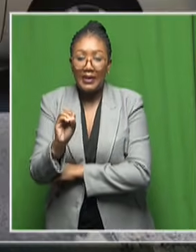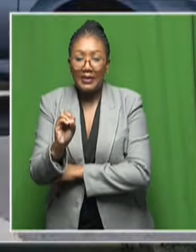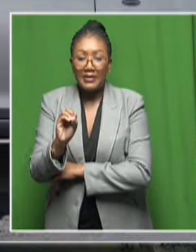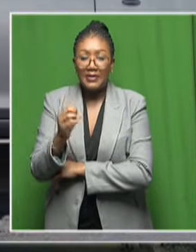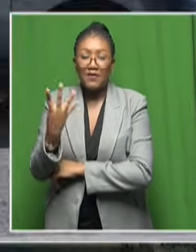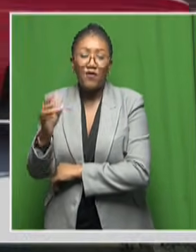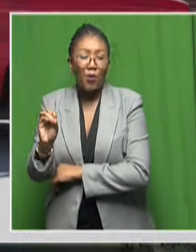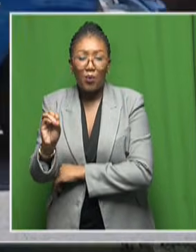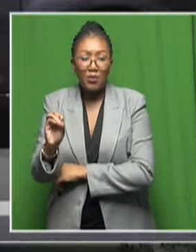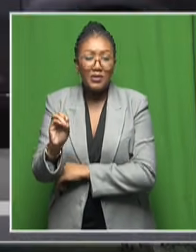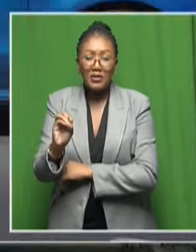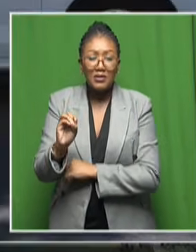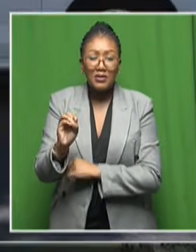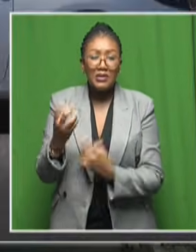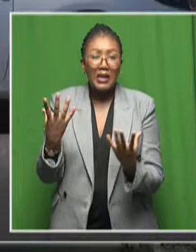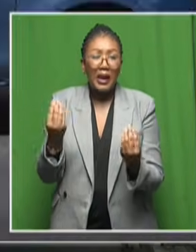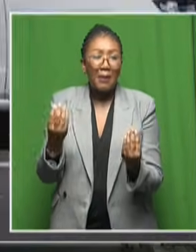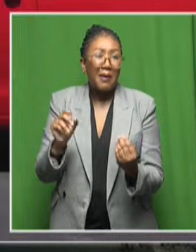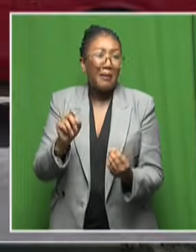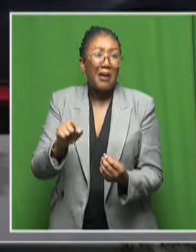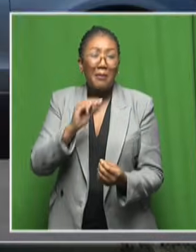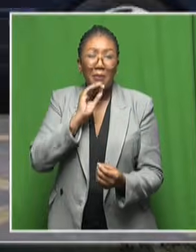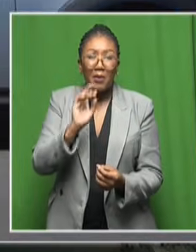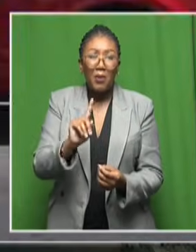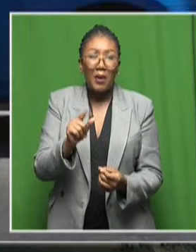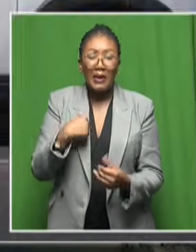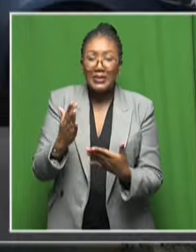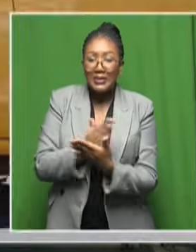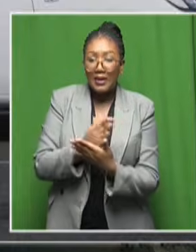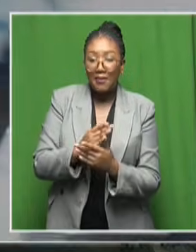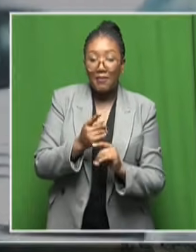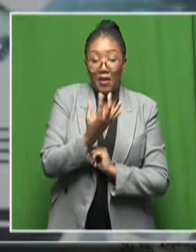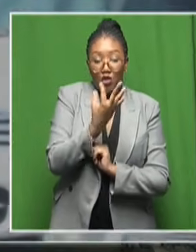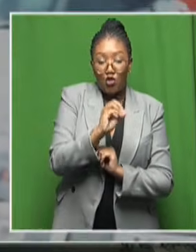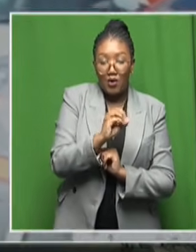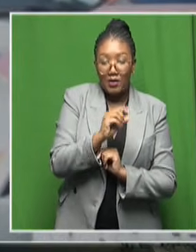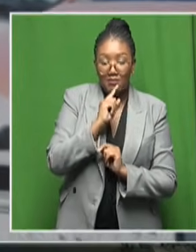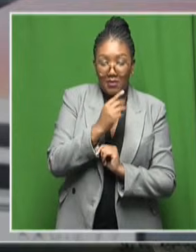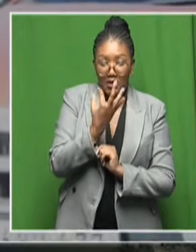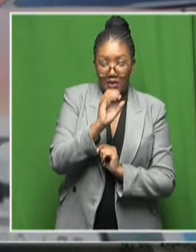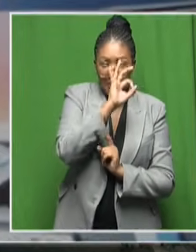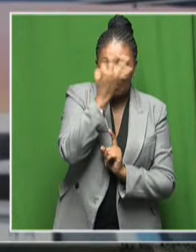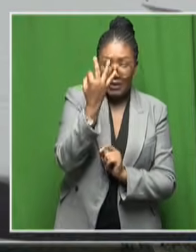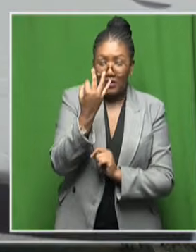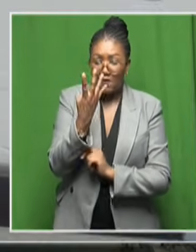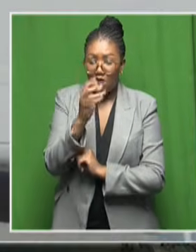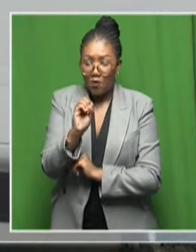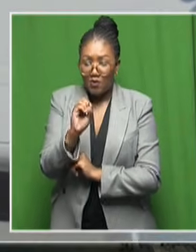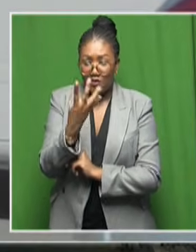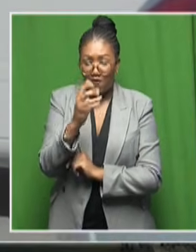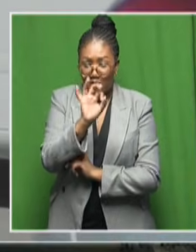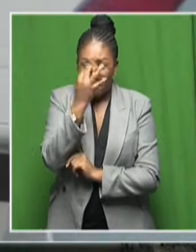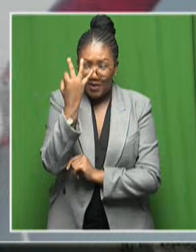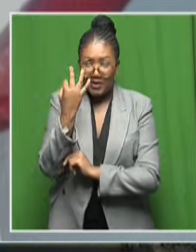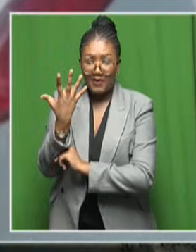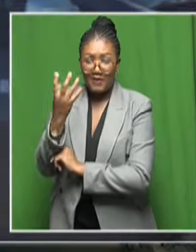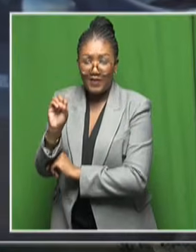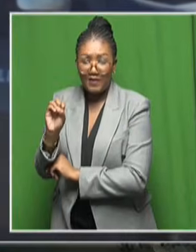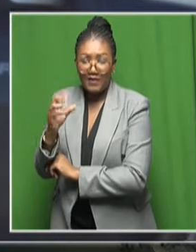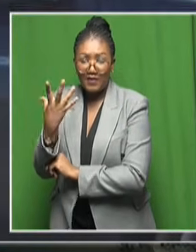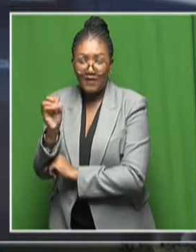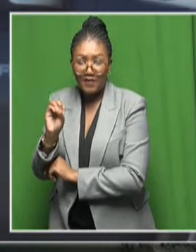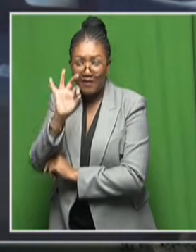actually mean? I mean, I've heard so many theories of what, 30 stands for 30 minutes, 40 is 40 minutes, 50. Is that true, or what do